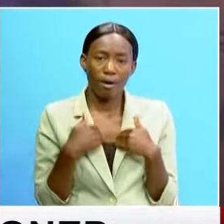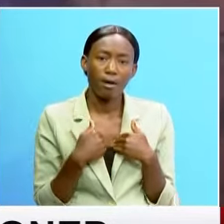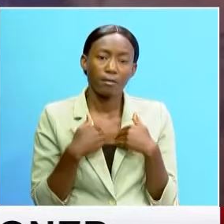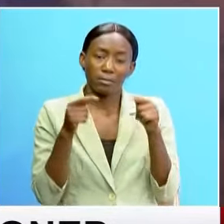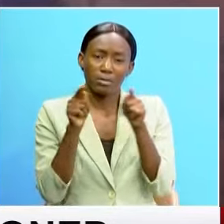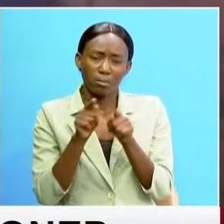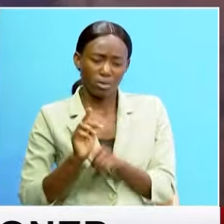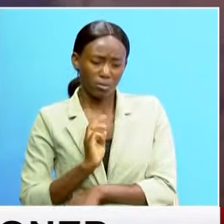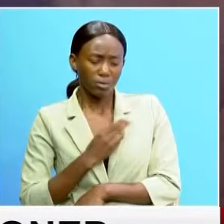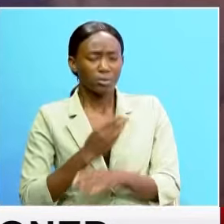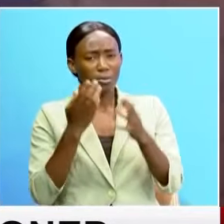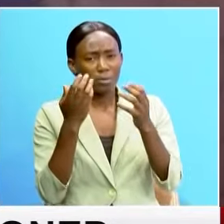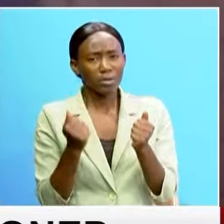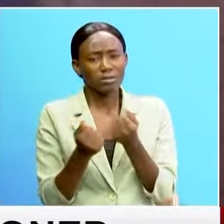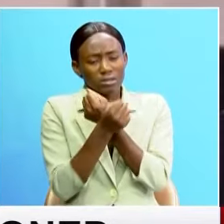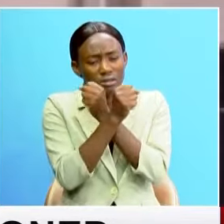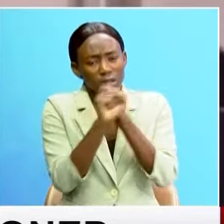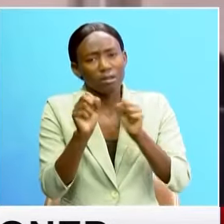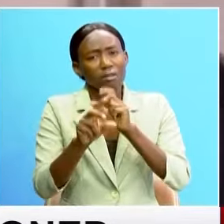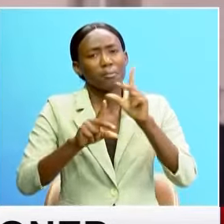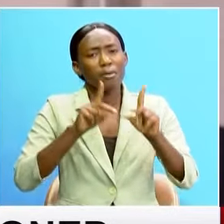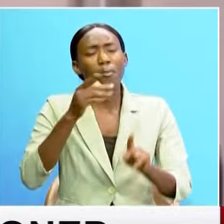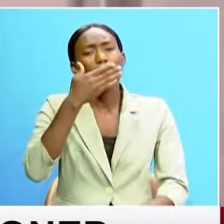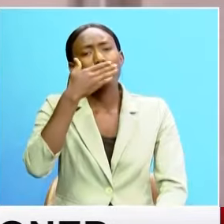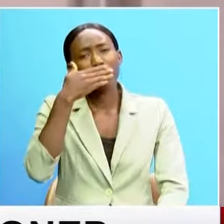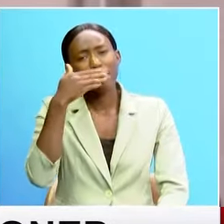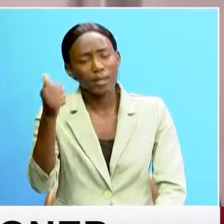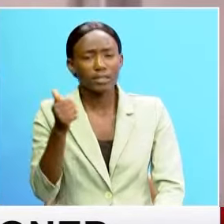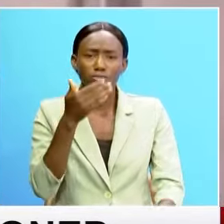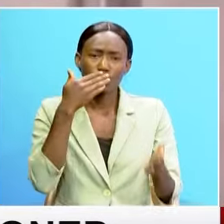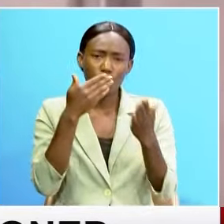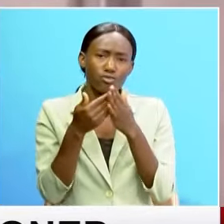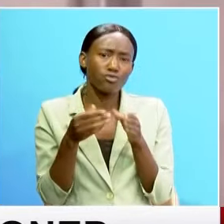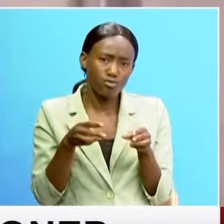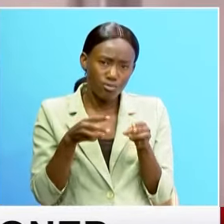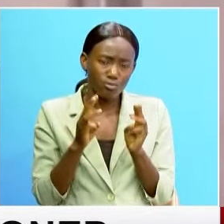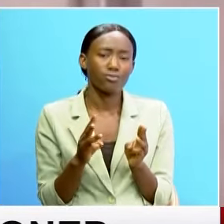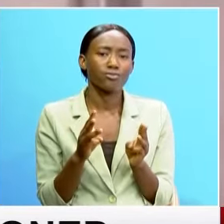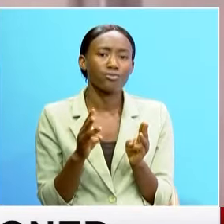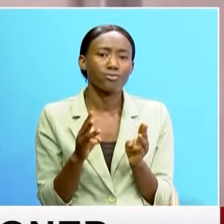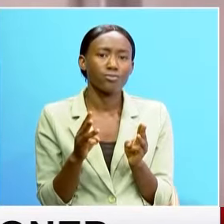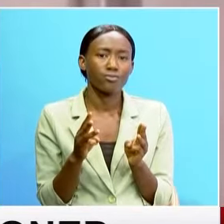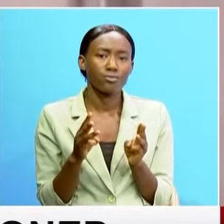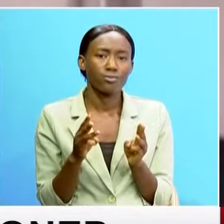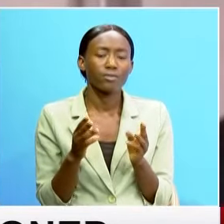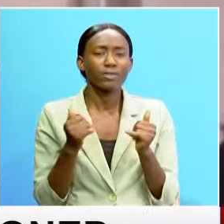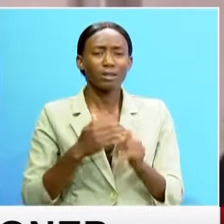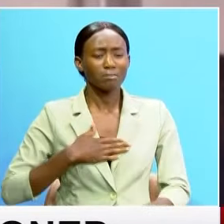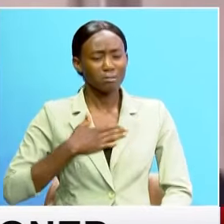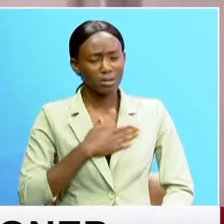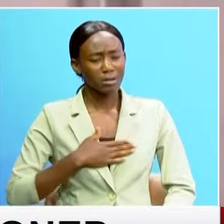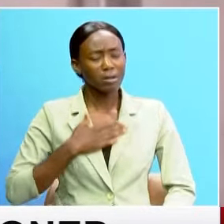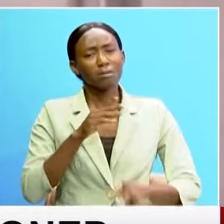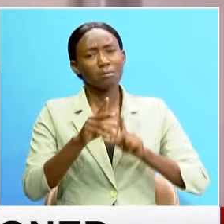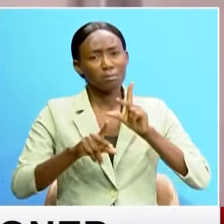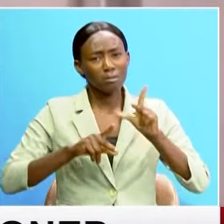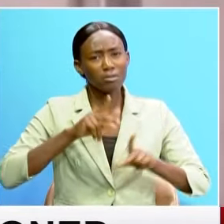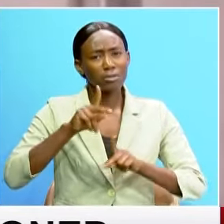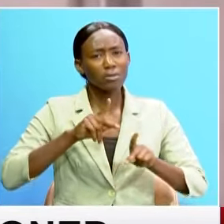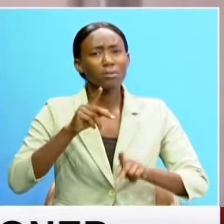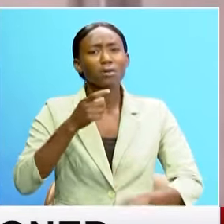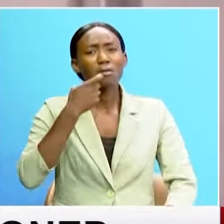serving our people much better, more effectively. Please, the people of Zambia, you must follow the stories